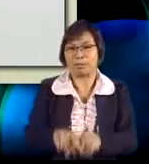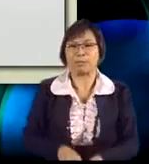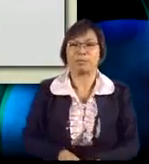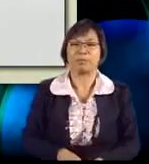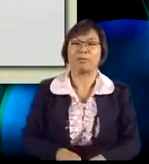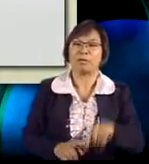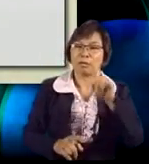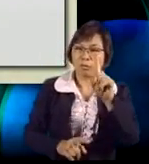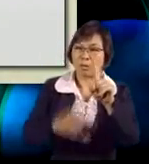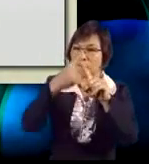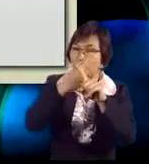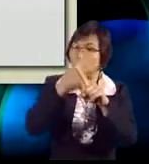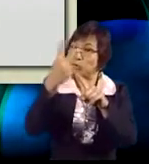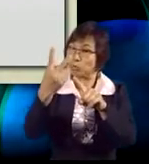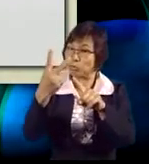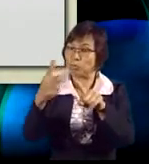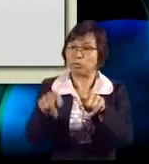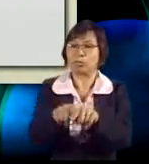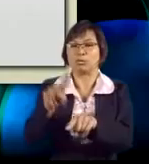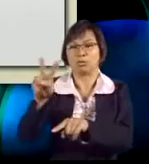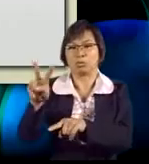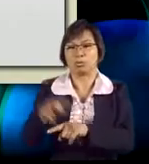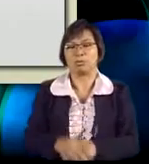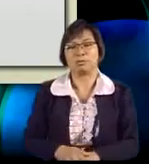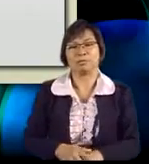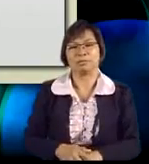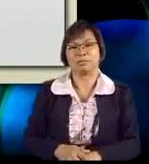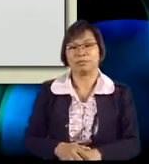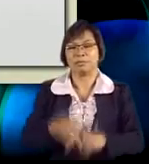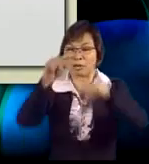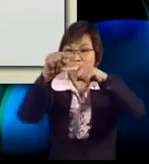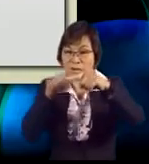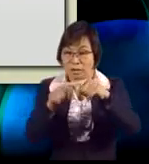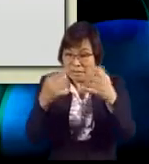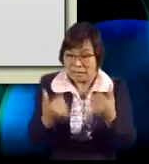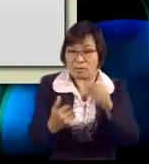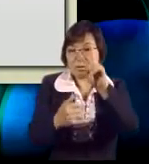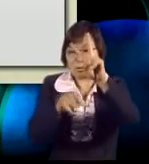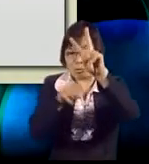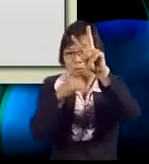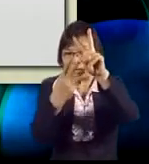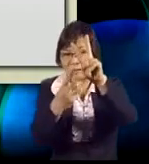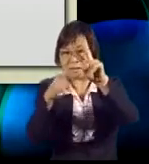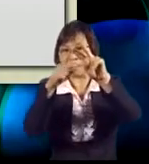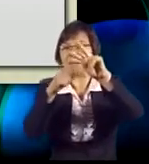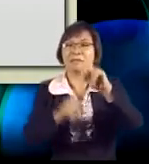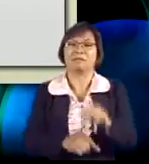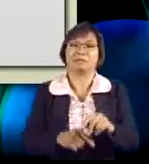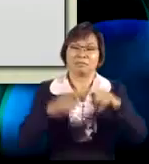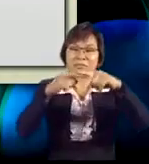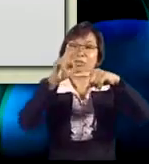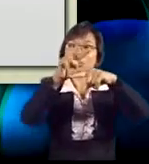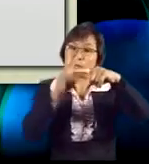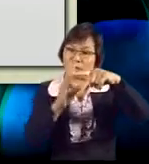the numerator also by 2. So 1 times 2 is 2. The fractions